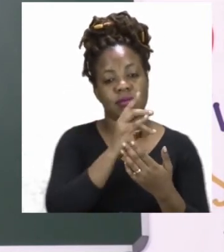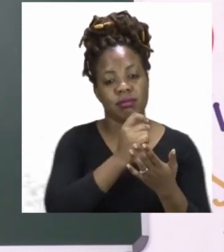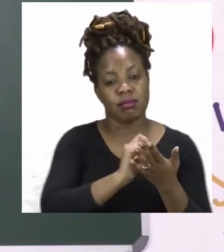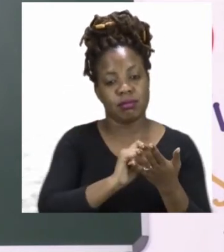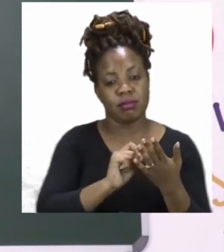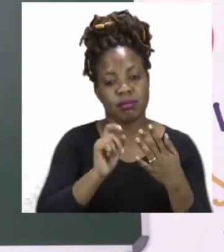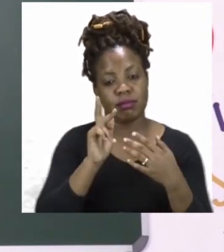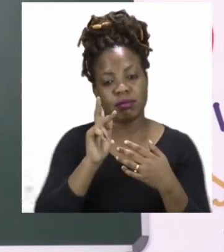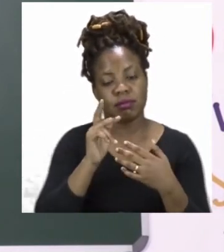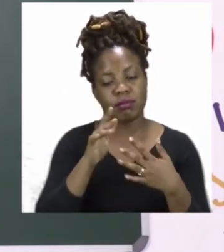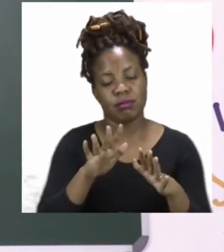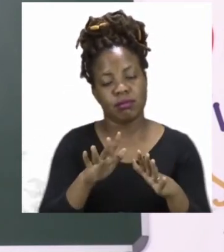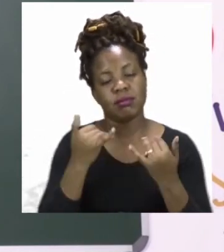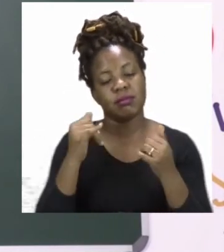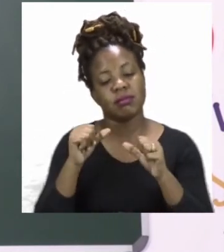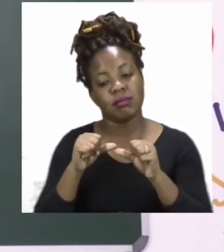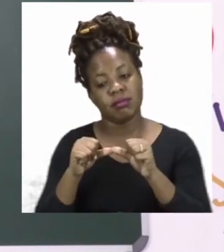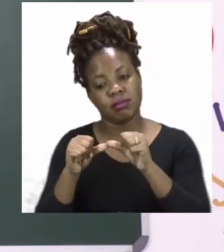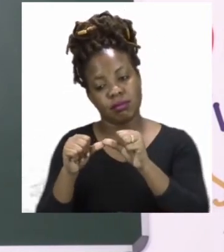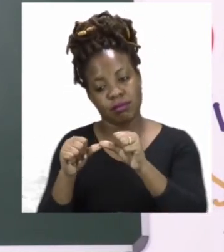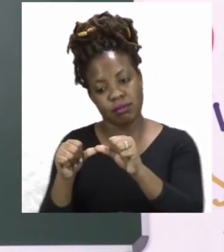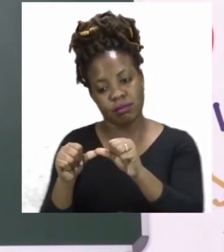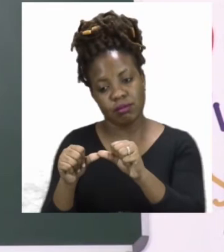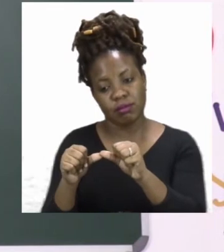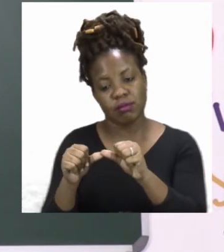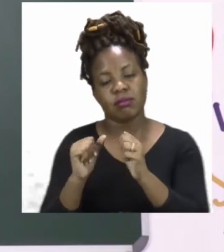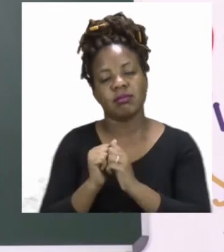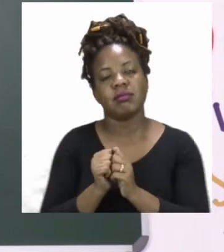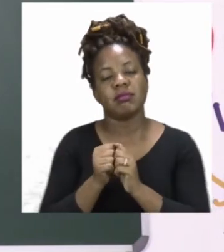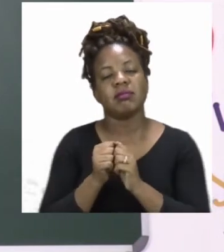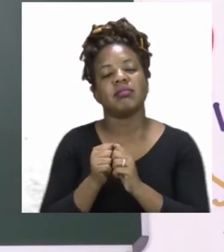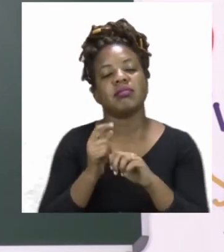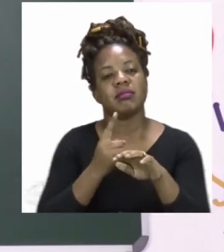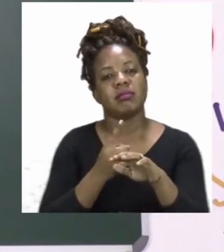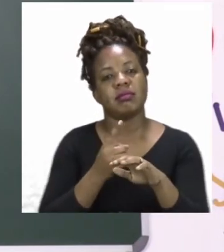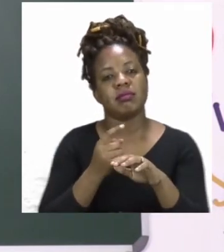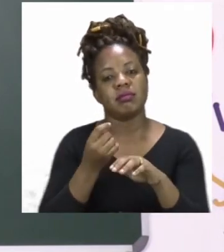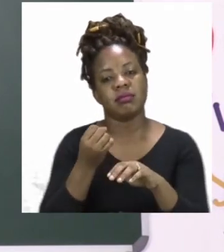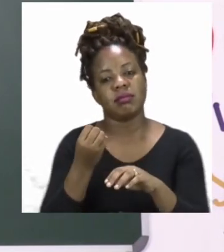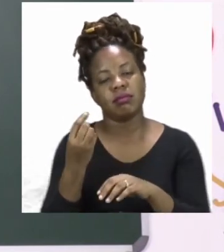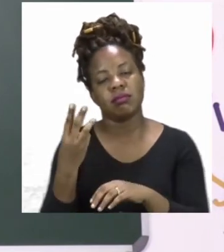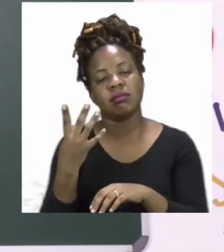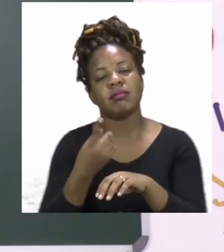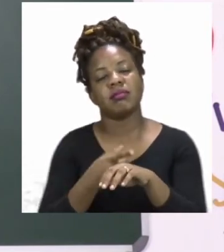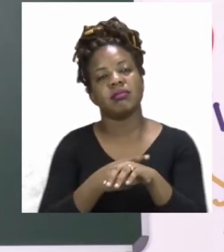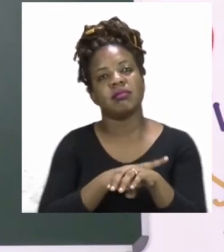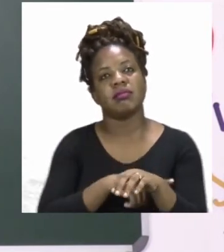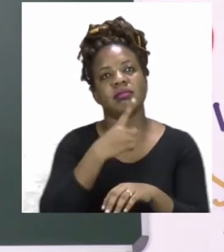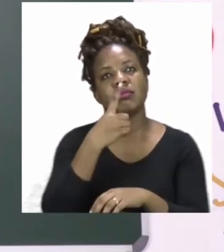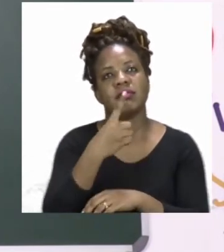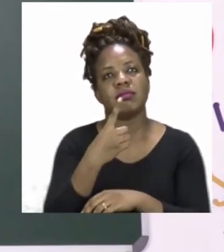to continue to count to see how many I have left.